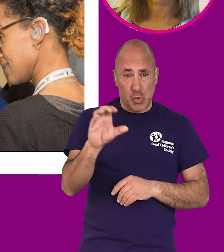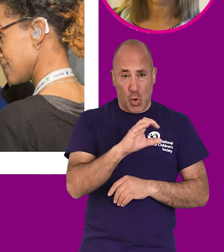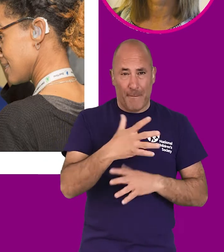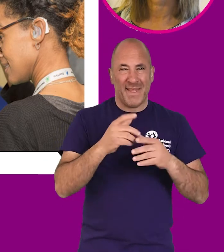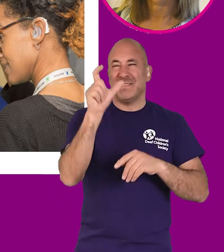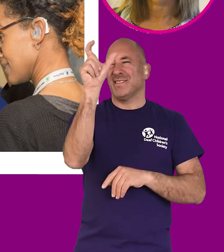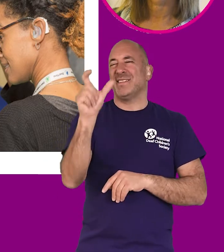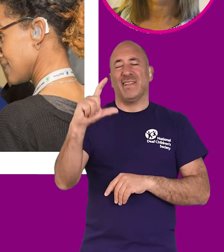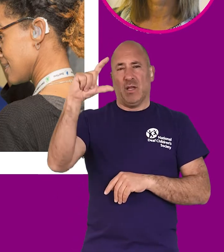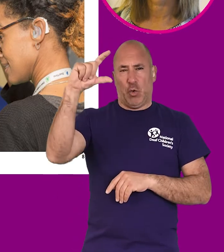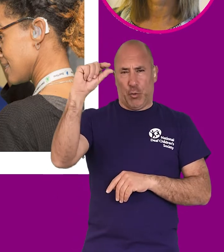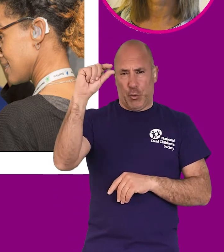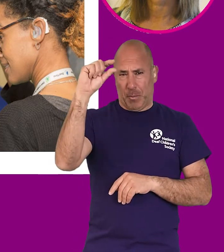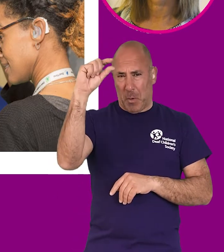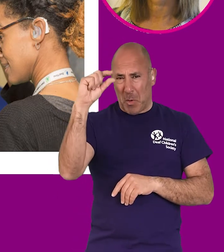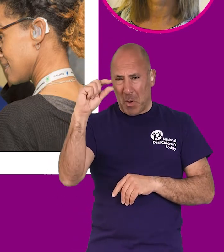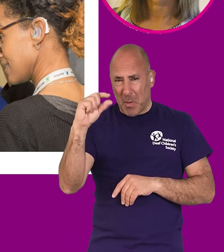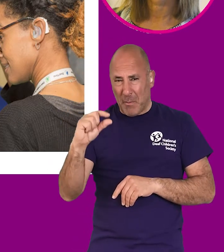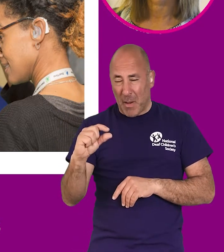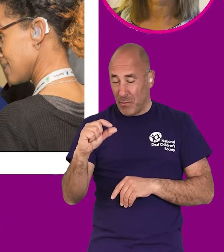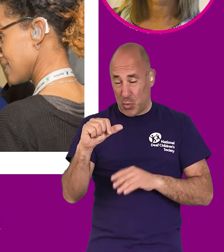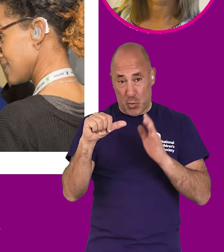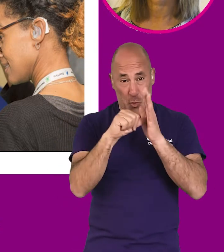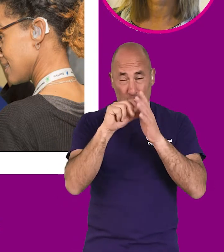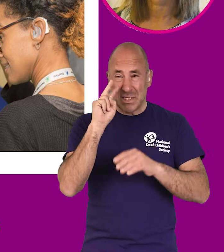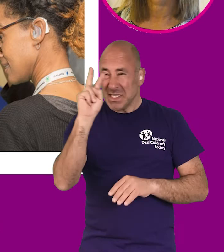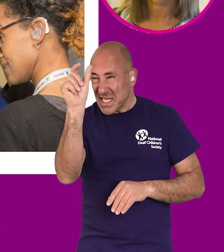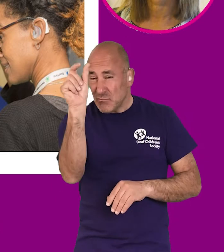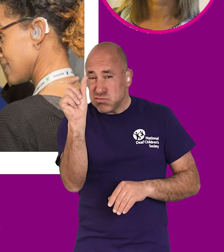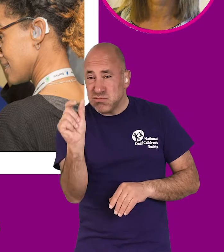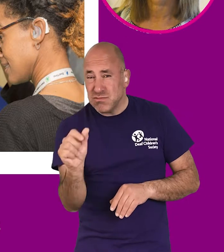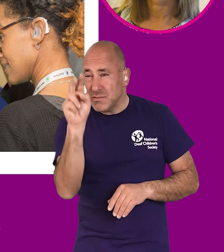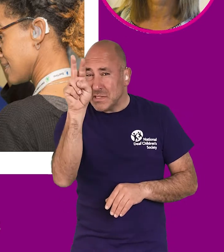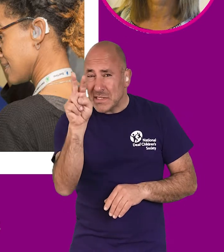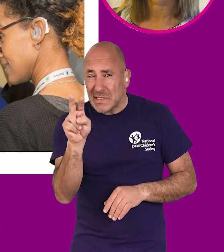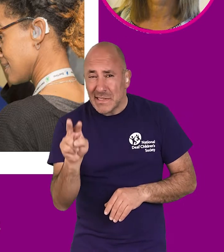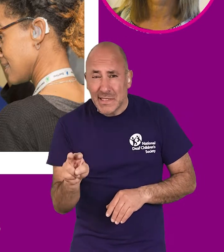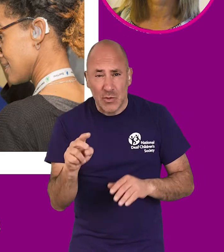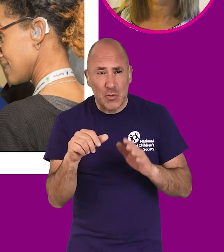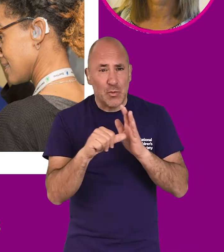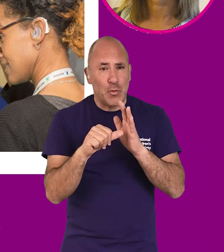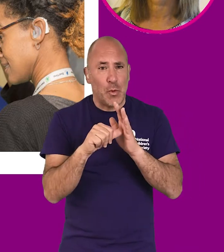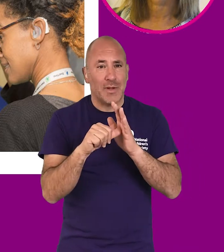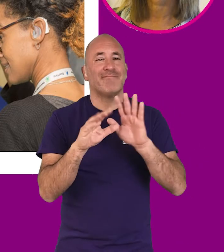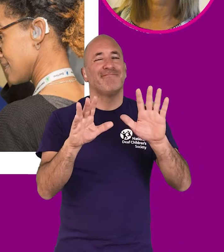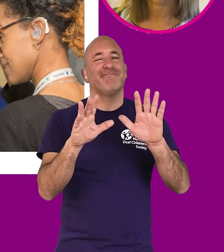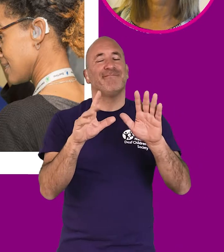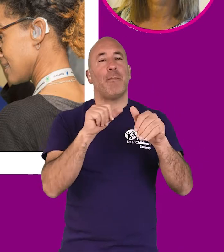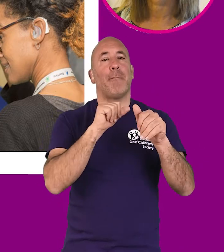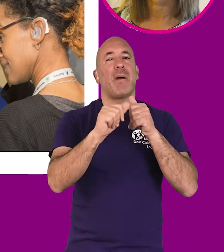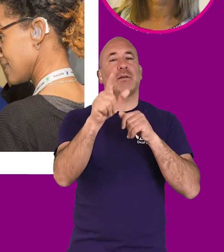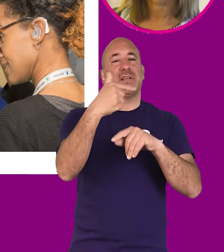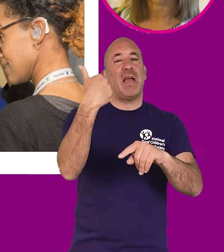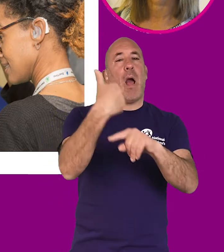people, 20 people all on the Zoom call, and you get all these tiny little thumbnails of all these people's faces, and then it's really,